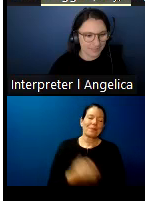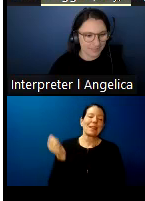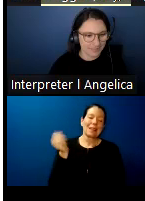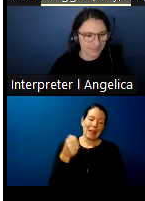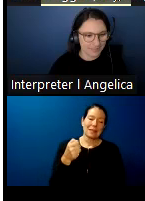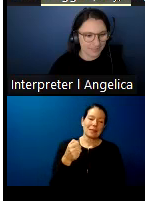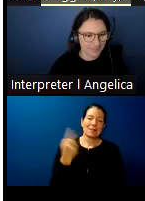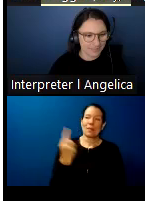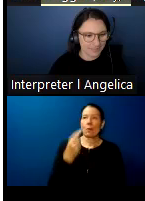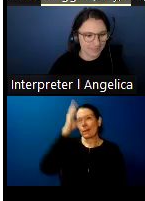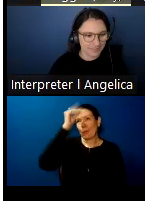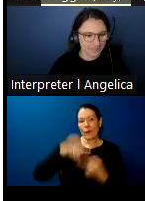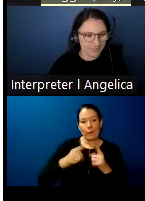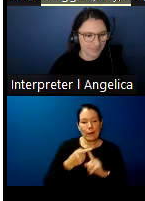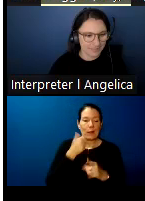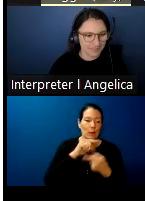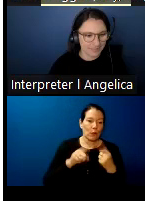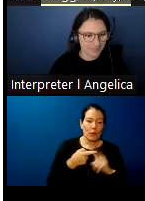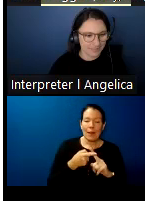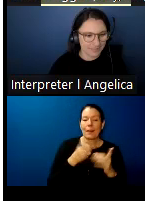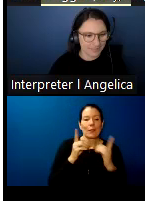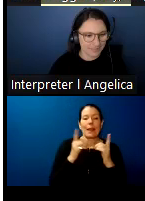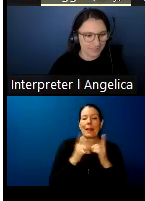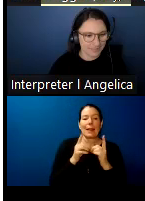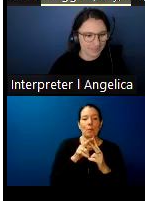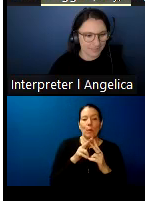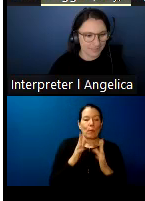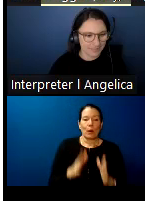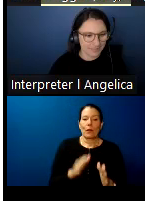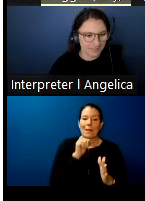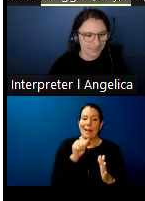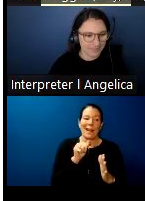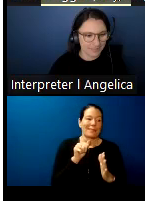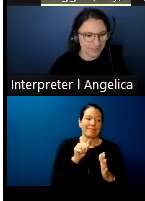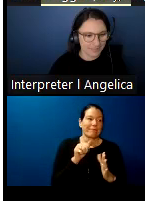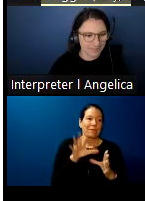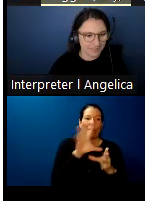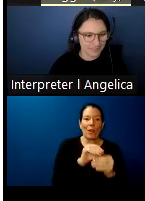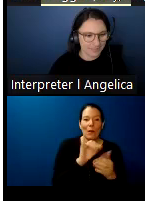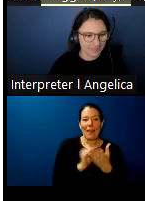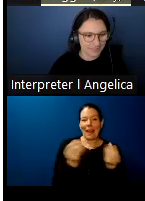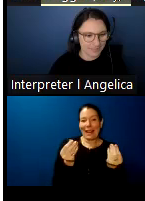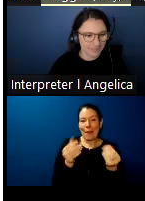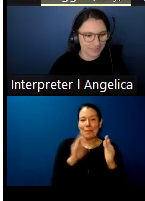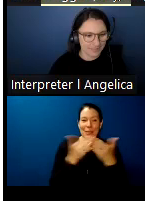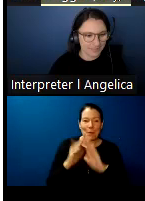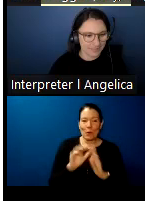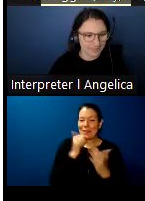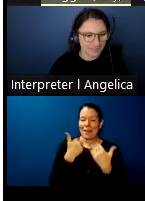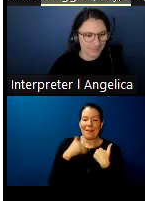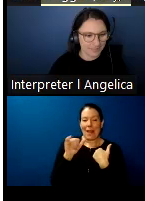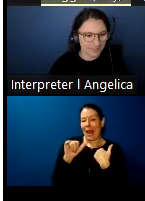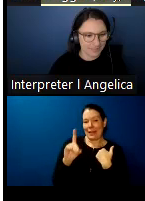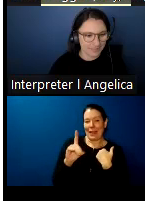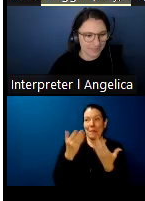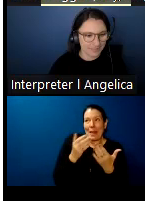someone's boyfriend or girlfriend or dating partner wasn't part of the campus community and didn't have their own ID, maybe they'd try